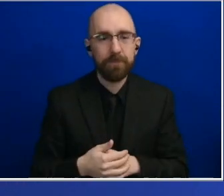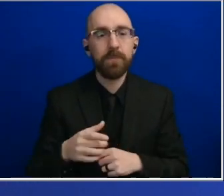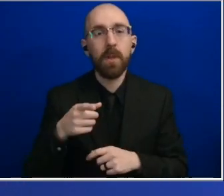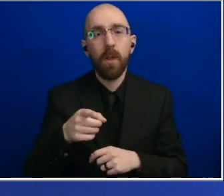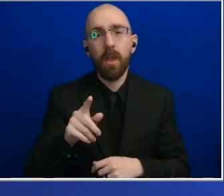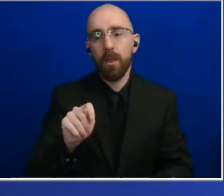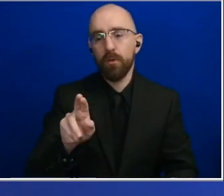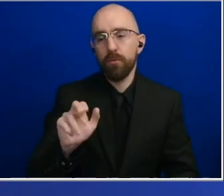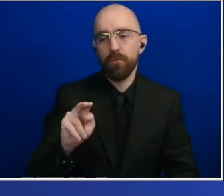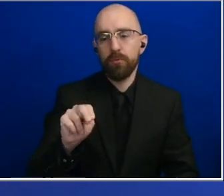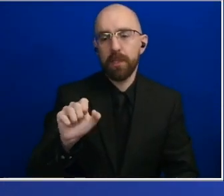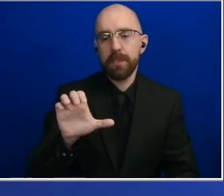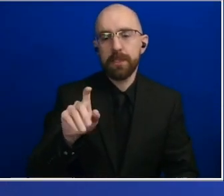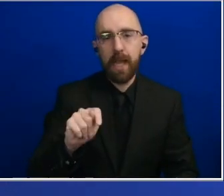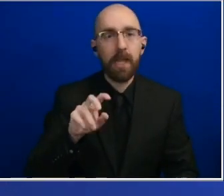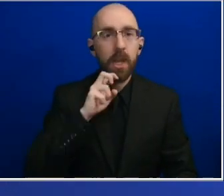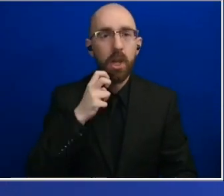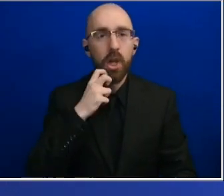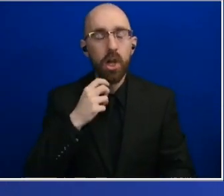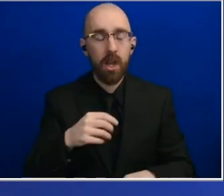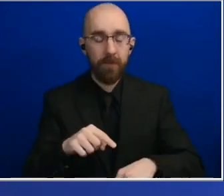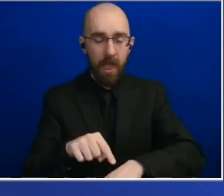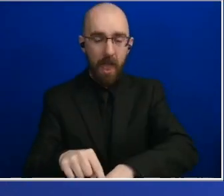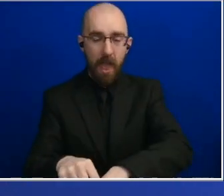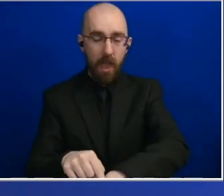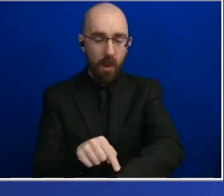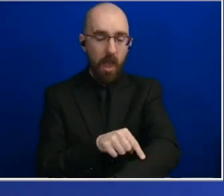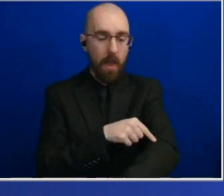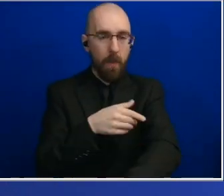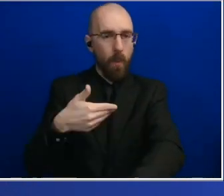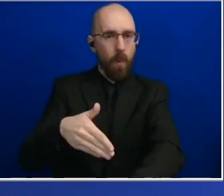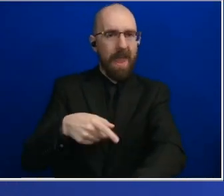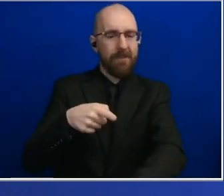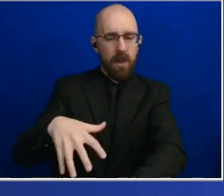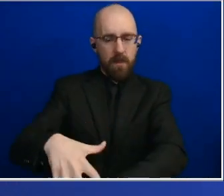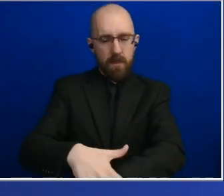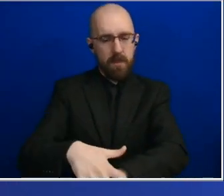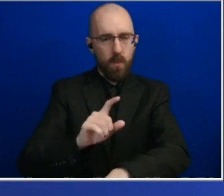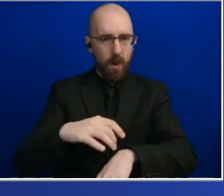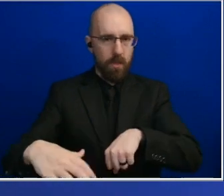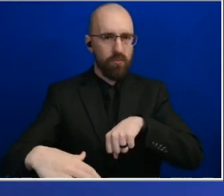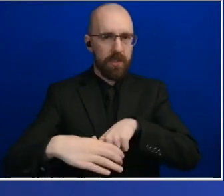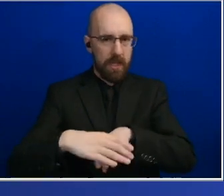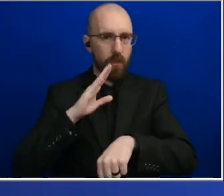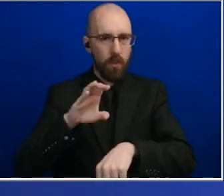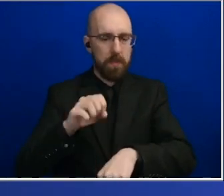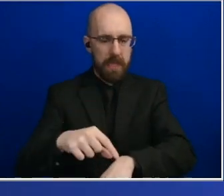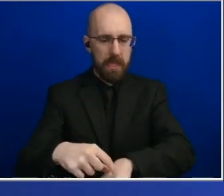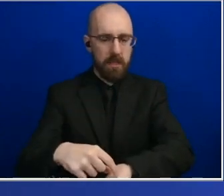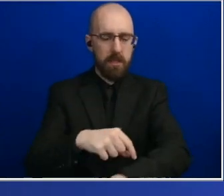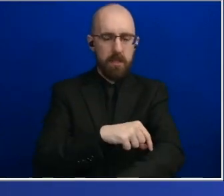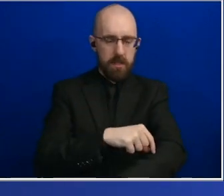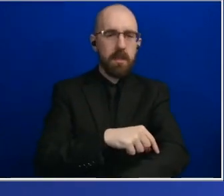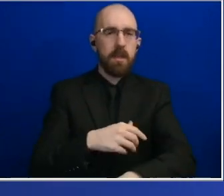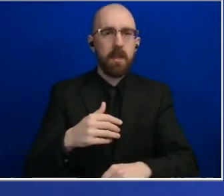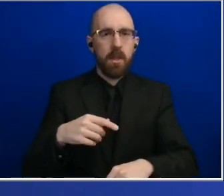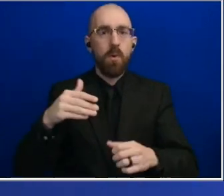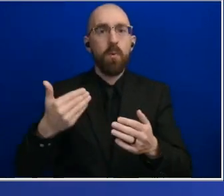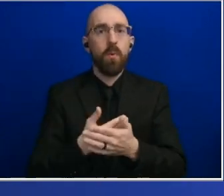up, away from the site where the prosthetic is going to be, and then we give that a new target. So we